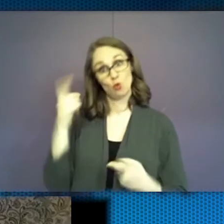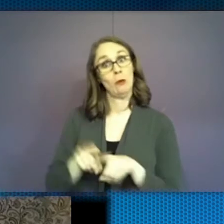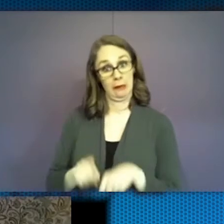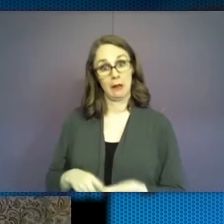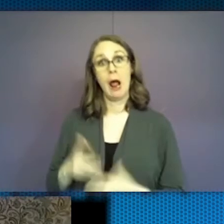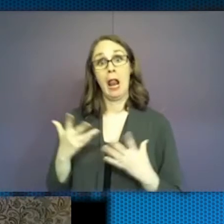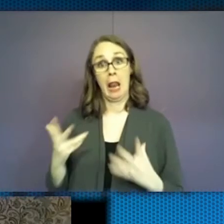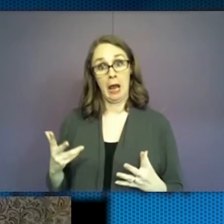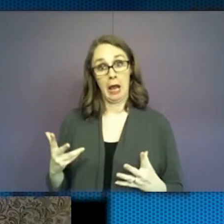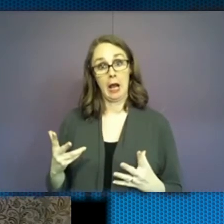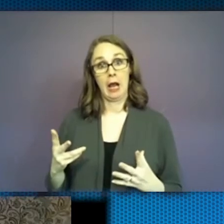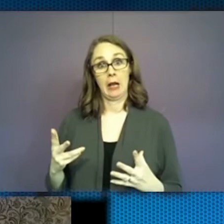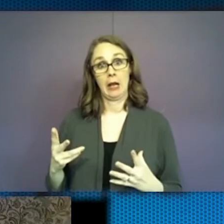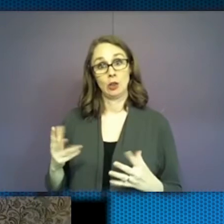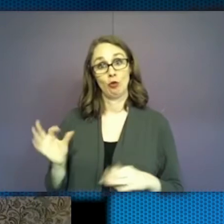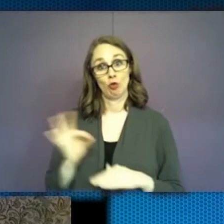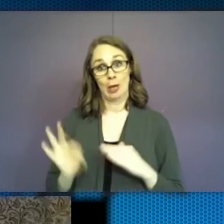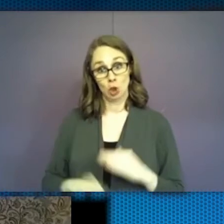a large fraction.